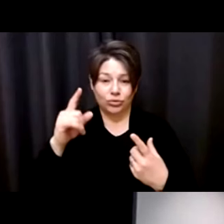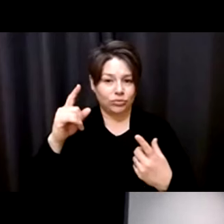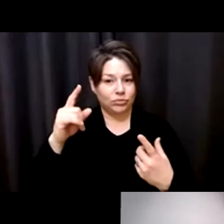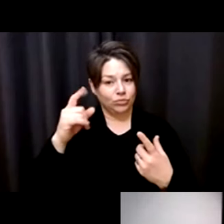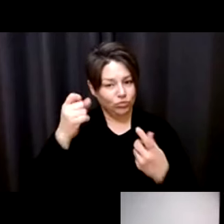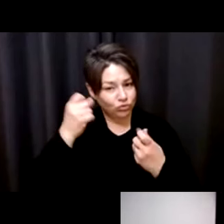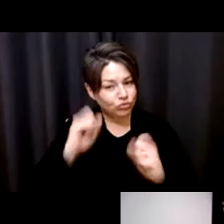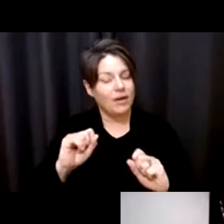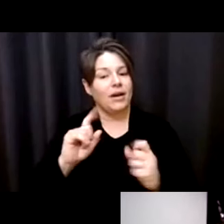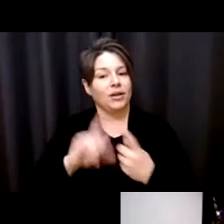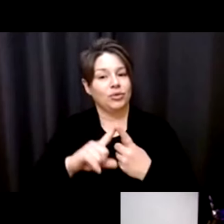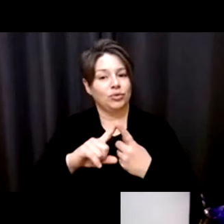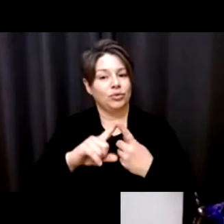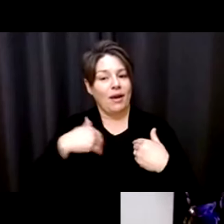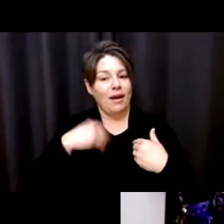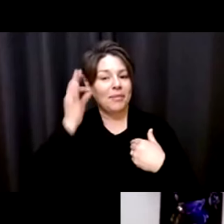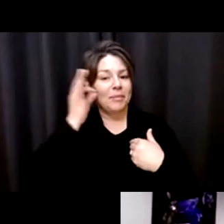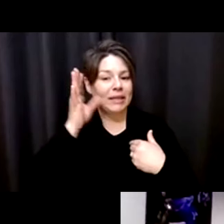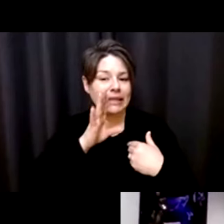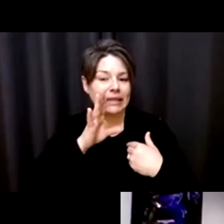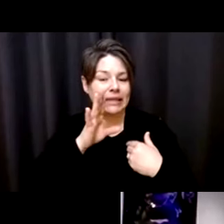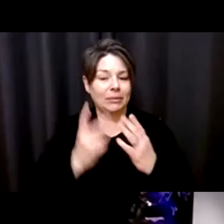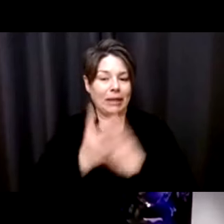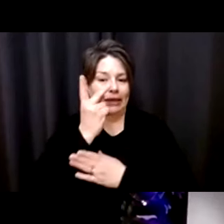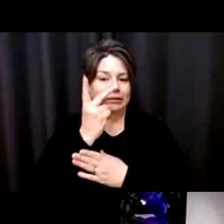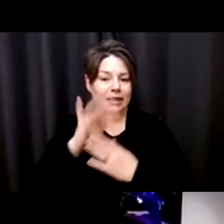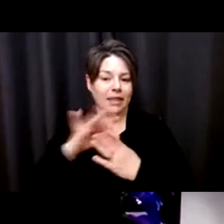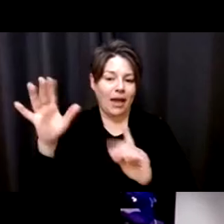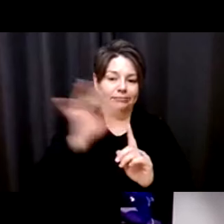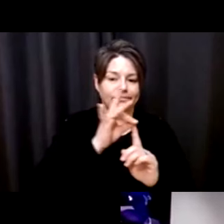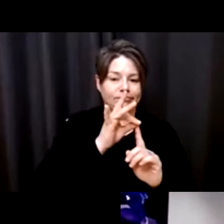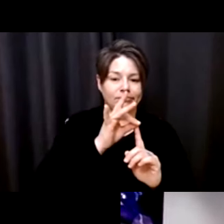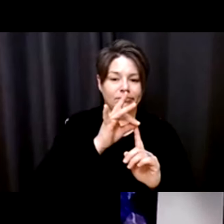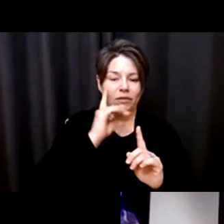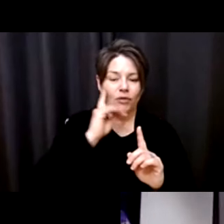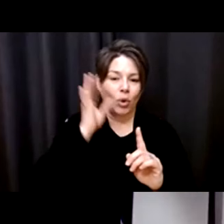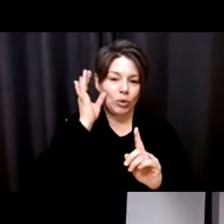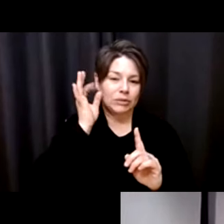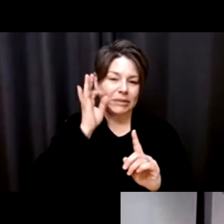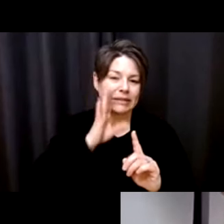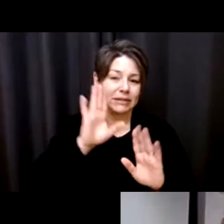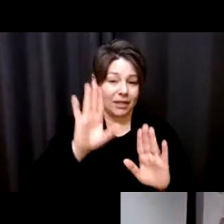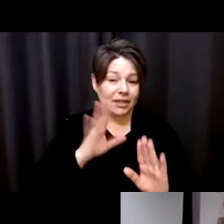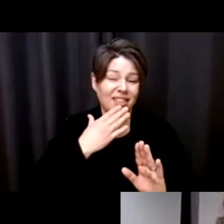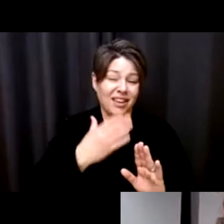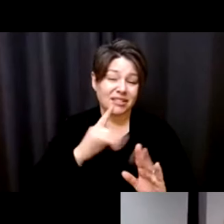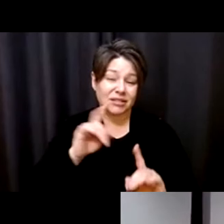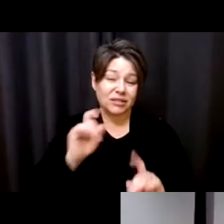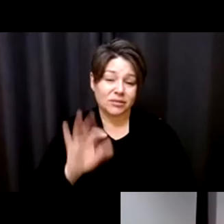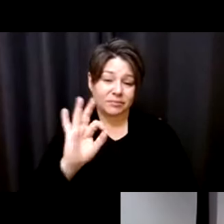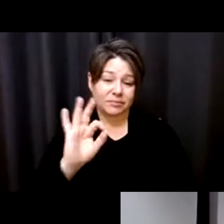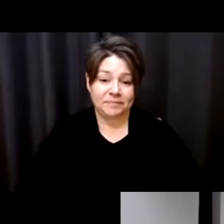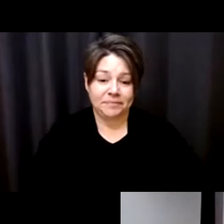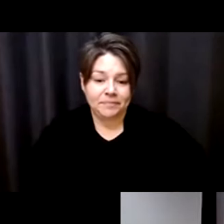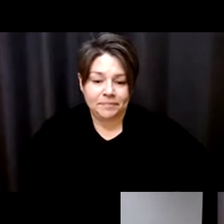effort to have bee attracting plants for the health of the bees. That was a great question. So thanks whoever asked that.